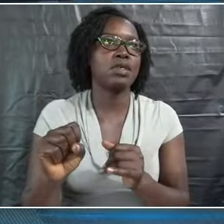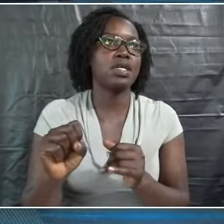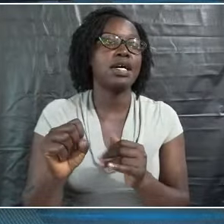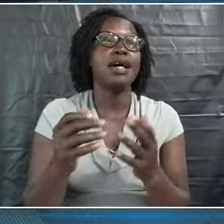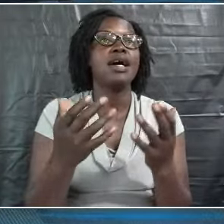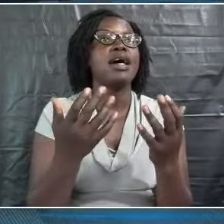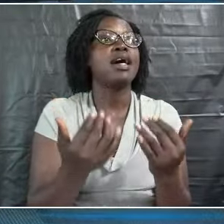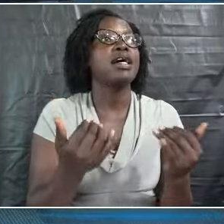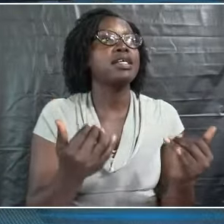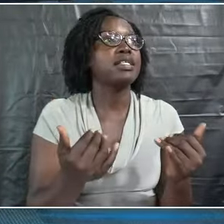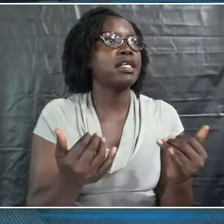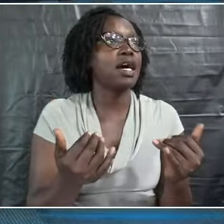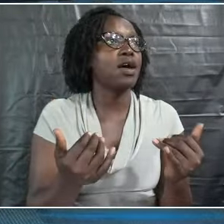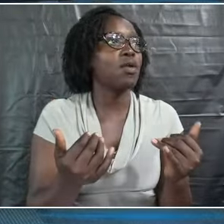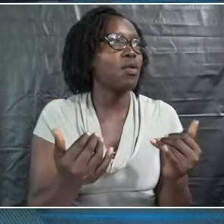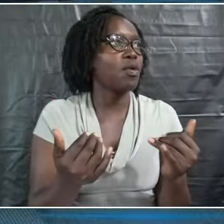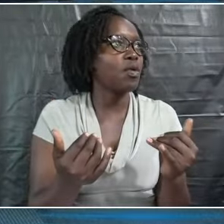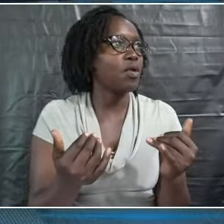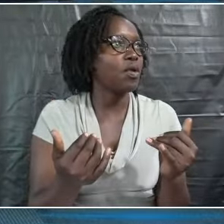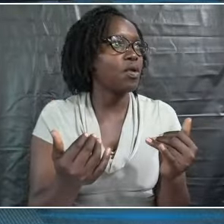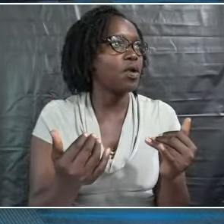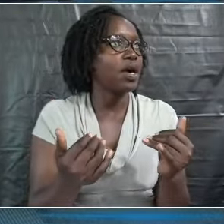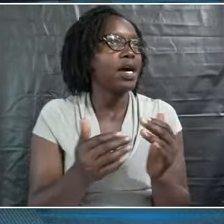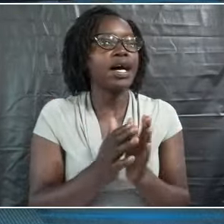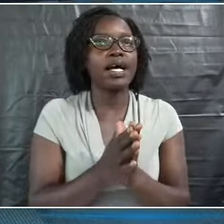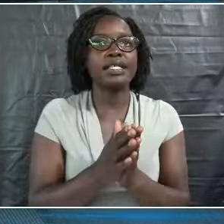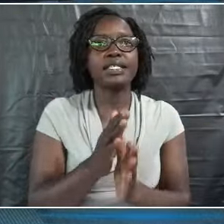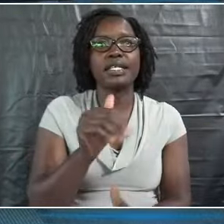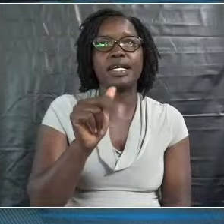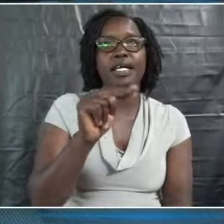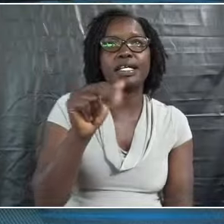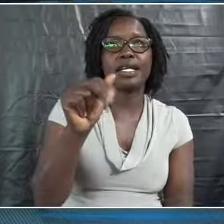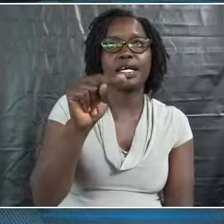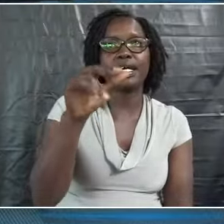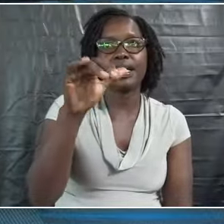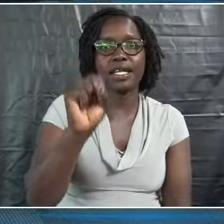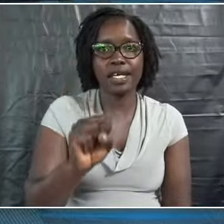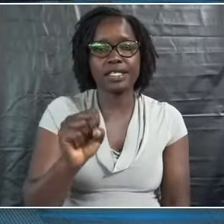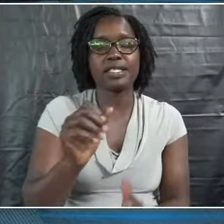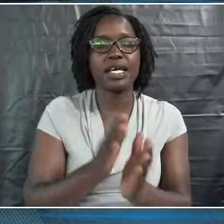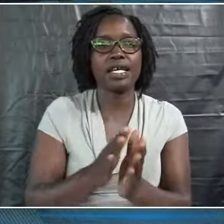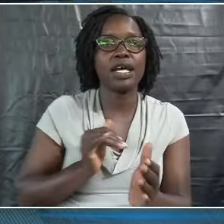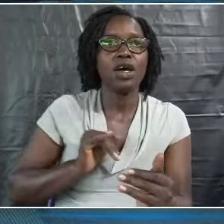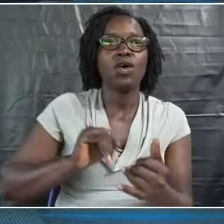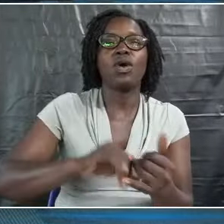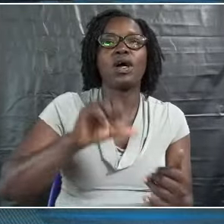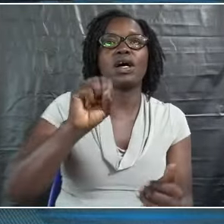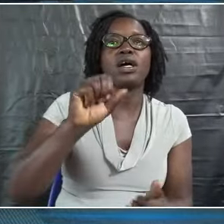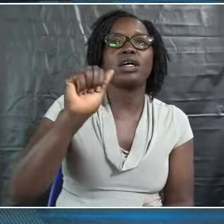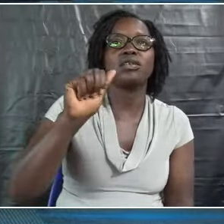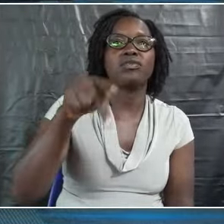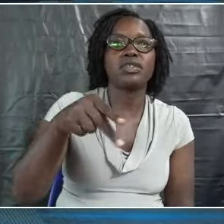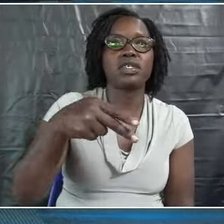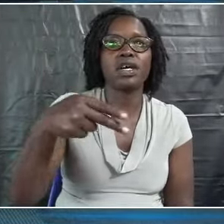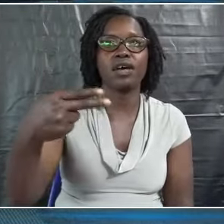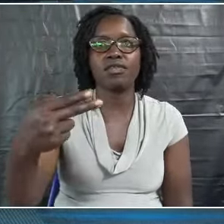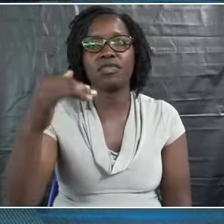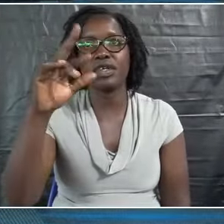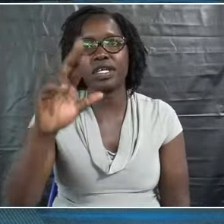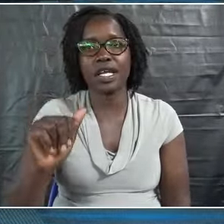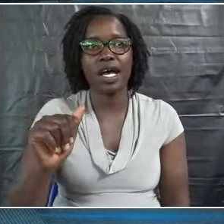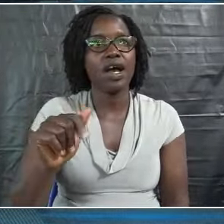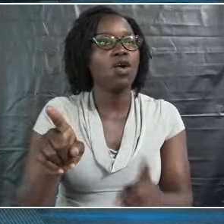Now a man named Ananias, together with his wife Sapphira, also sold a piece of